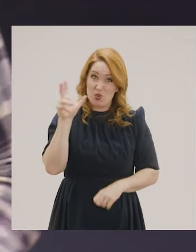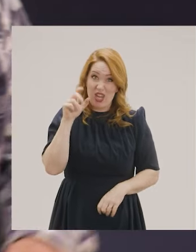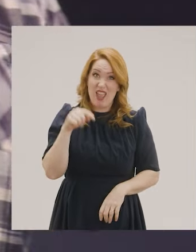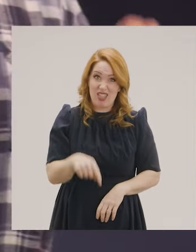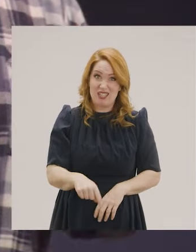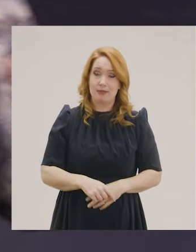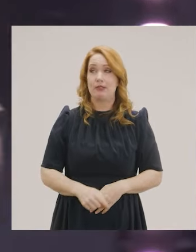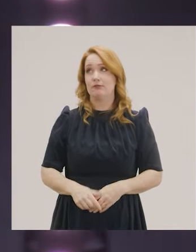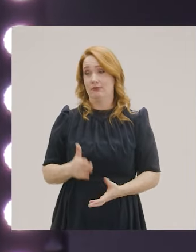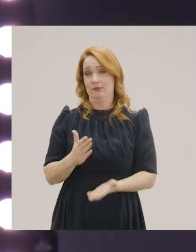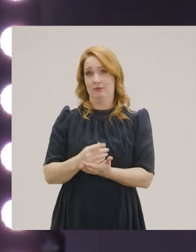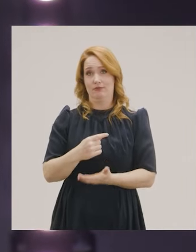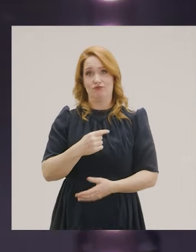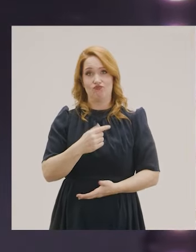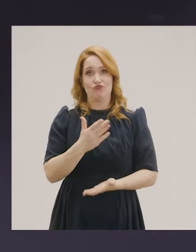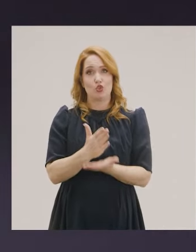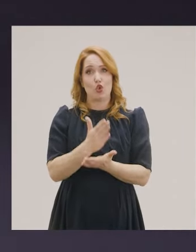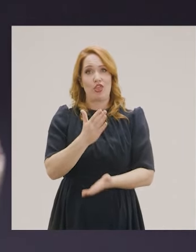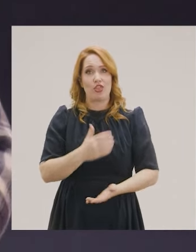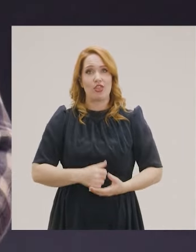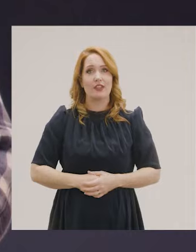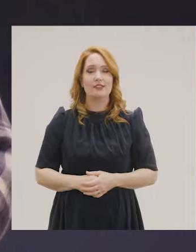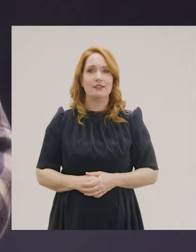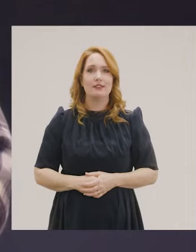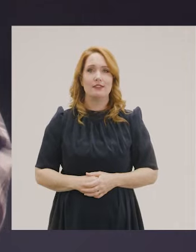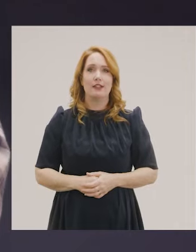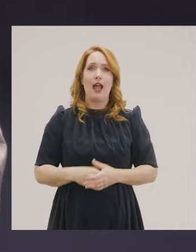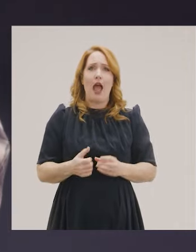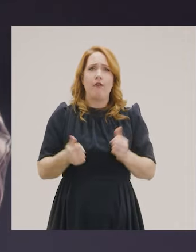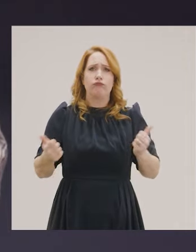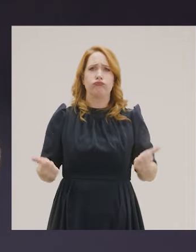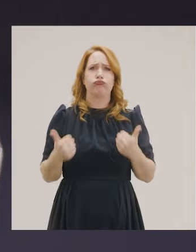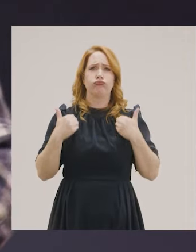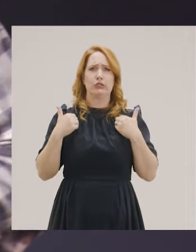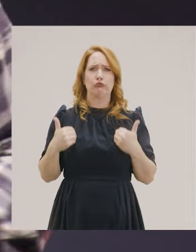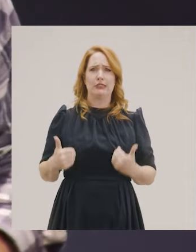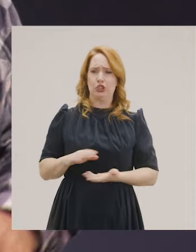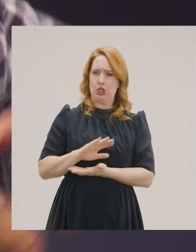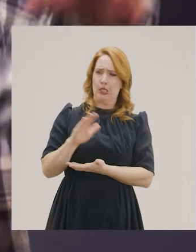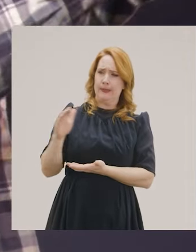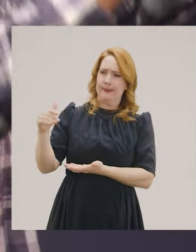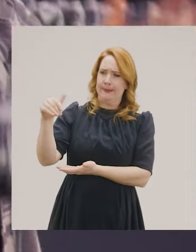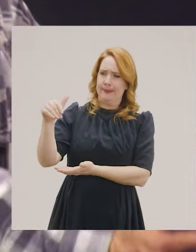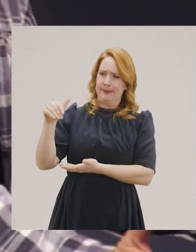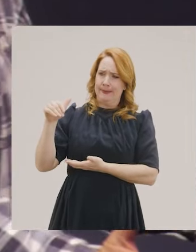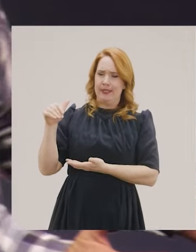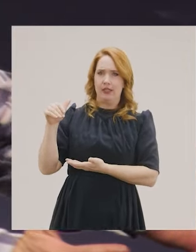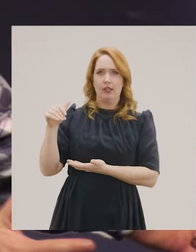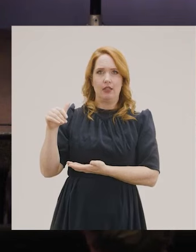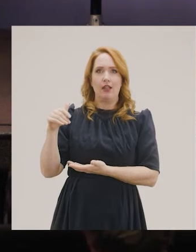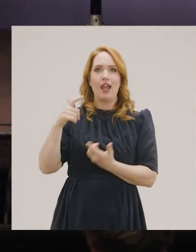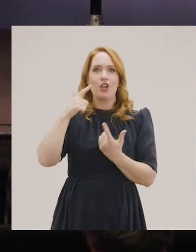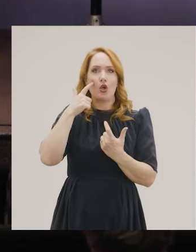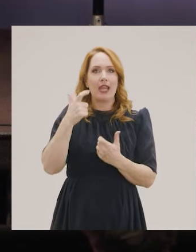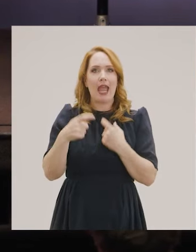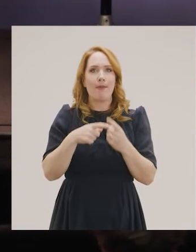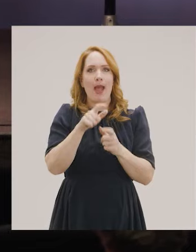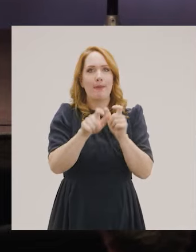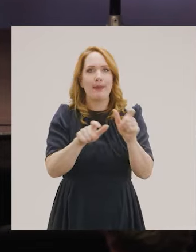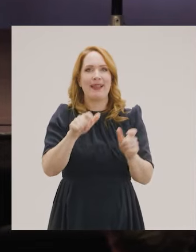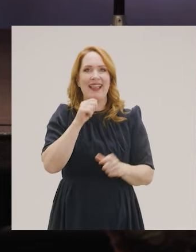hate it. But it's actually the truth that Jesus taught, that it is a sin to have an enormous amount of wealth and